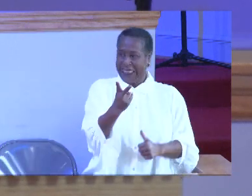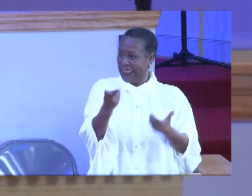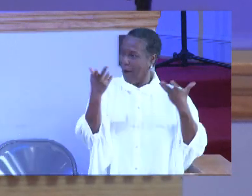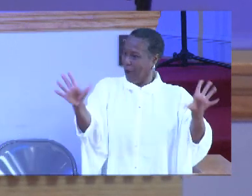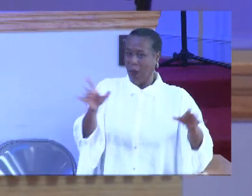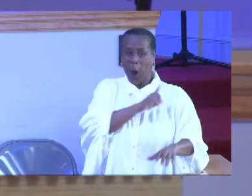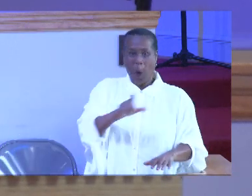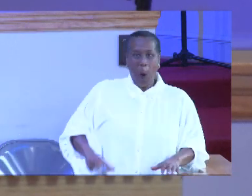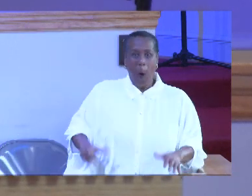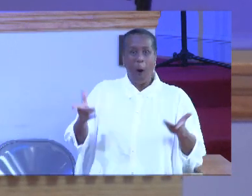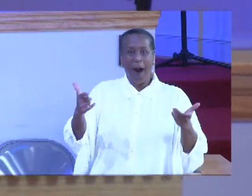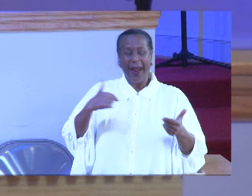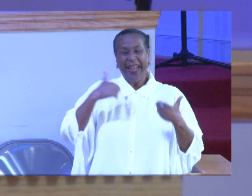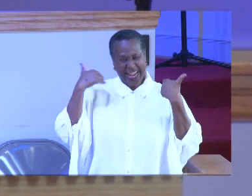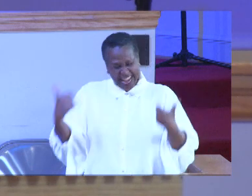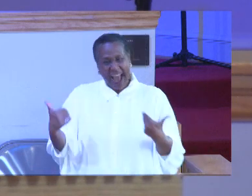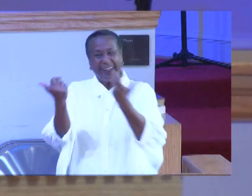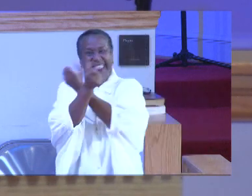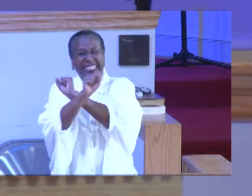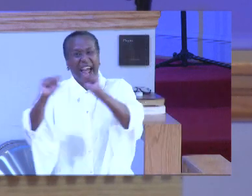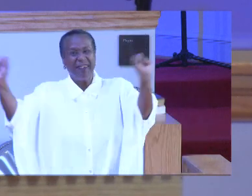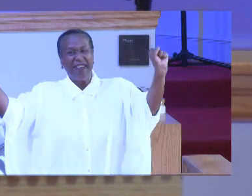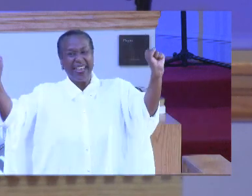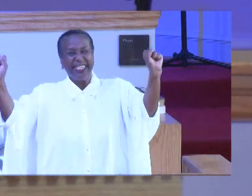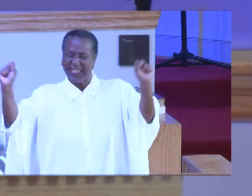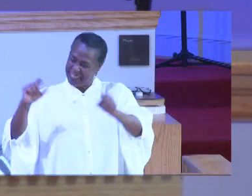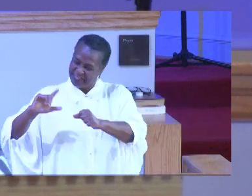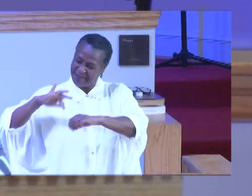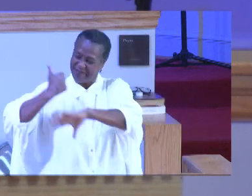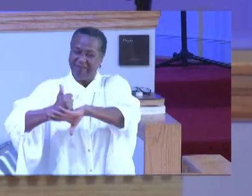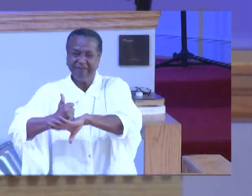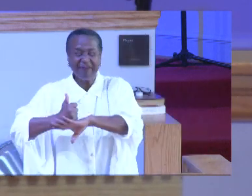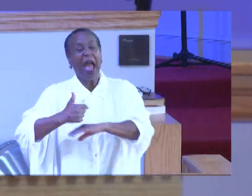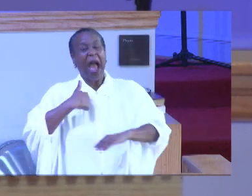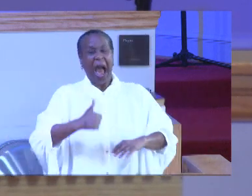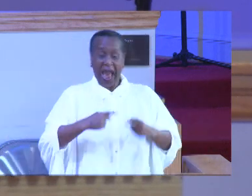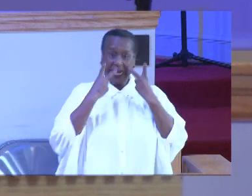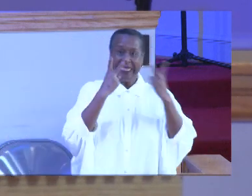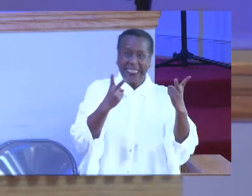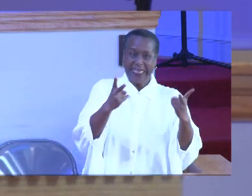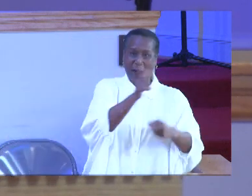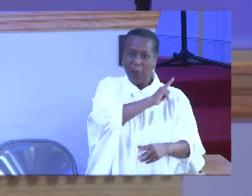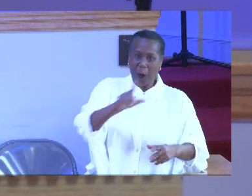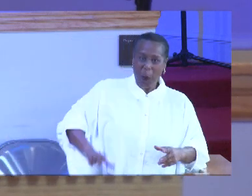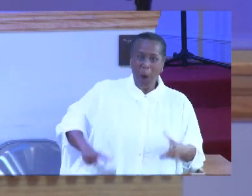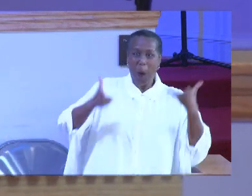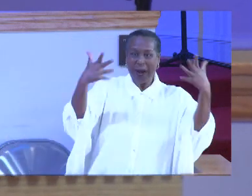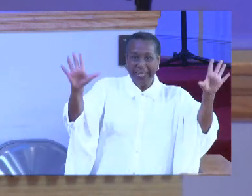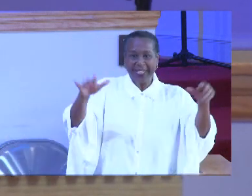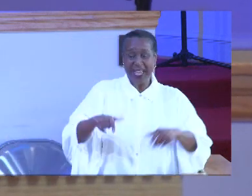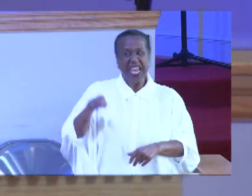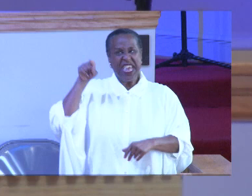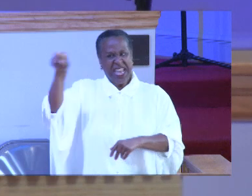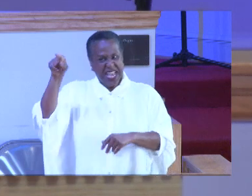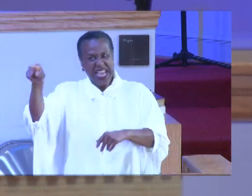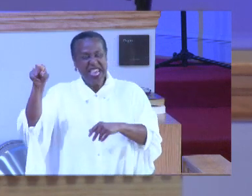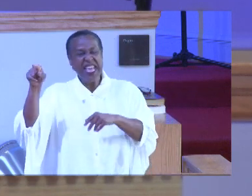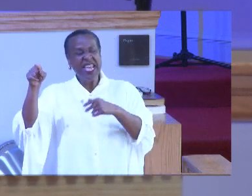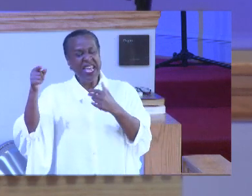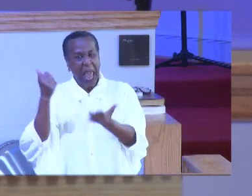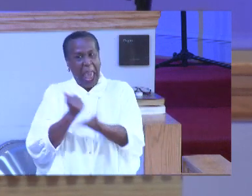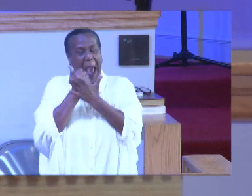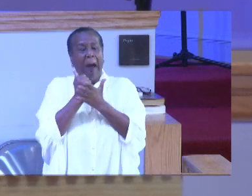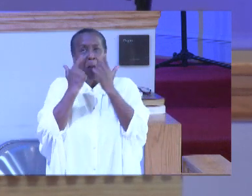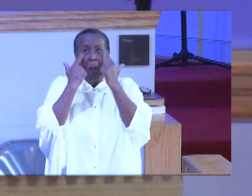Lord. My salvation is secure. I've seen the Lord. And he wiped the tears from